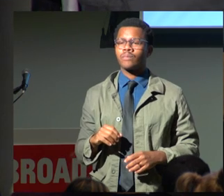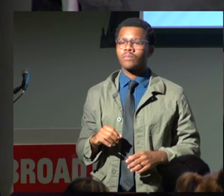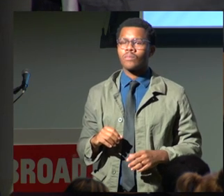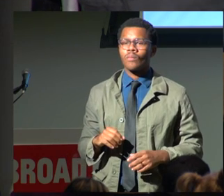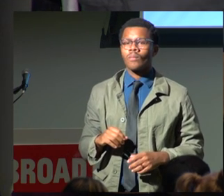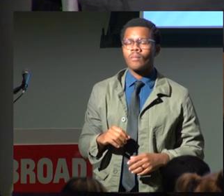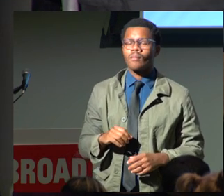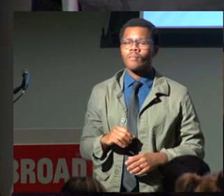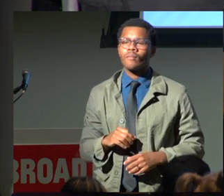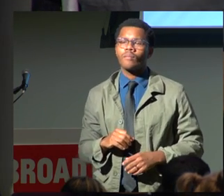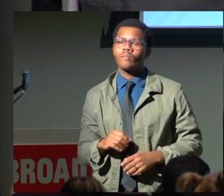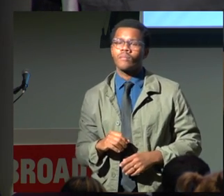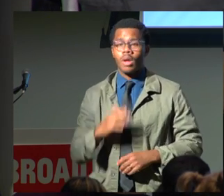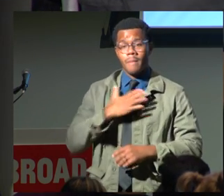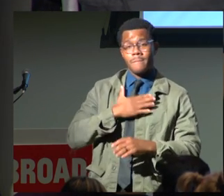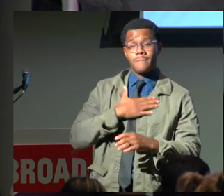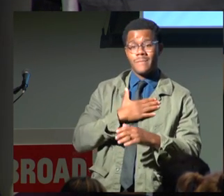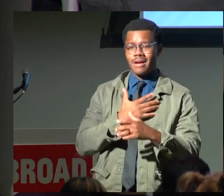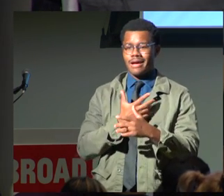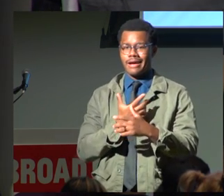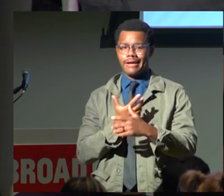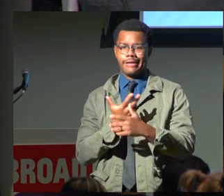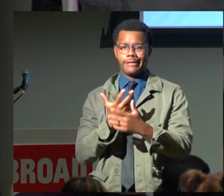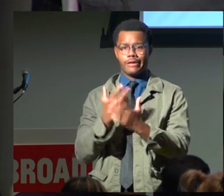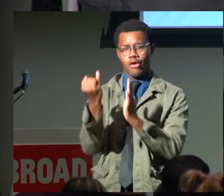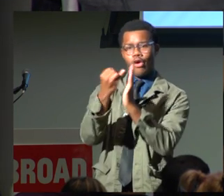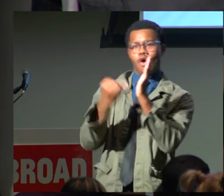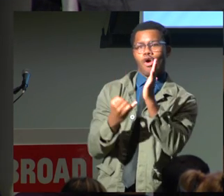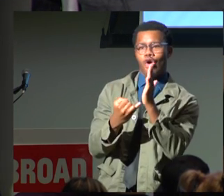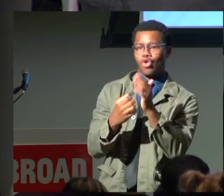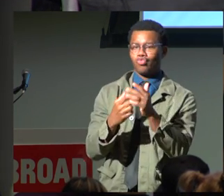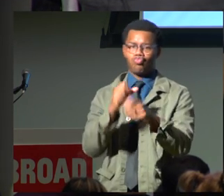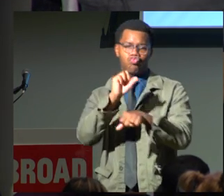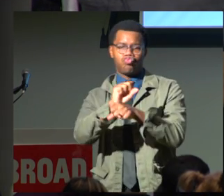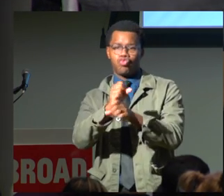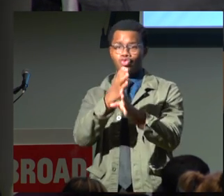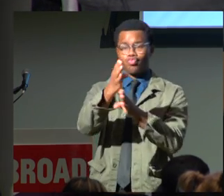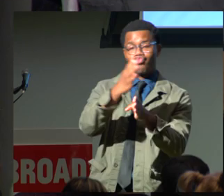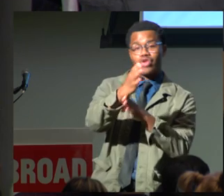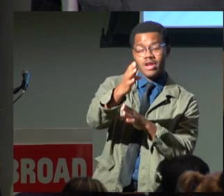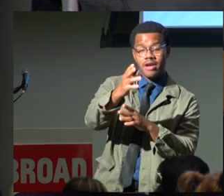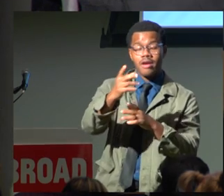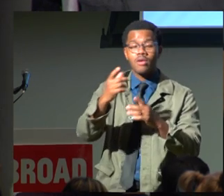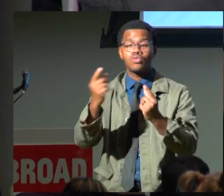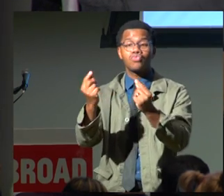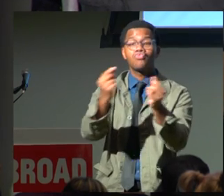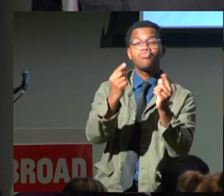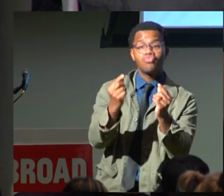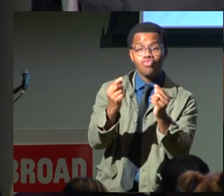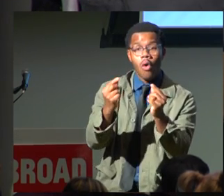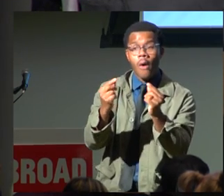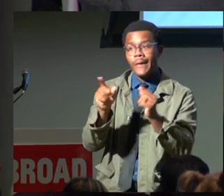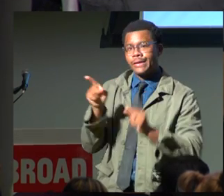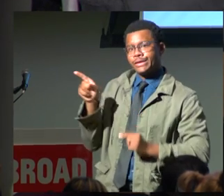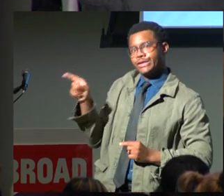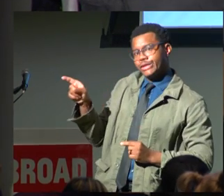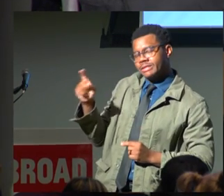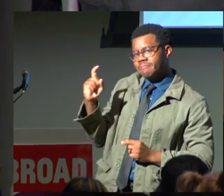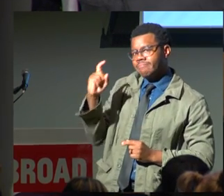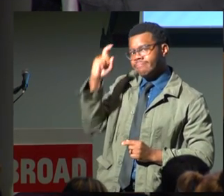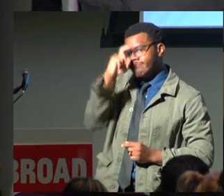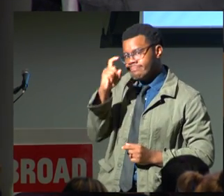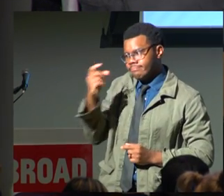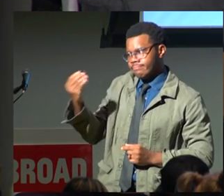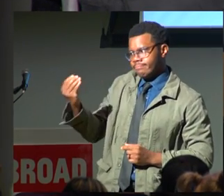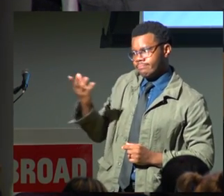my art career were at the behest of her wisdom. Because she believes in me. She has